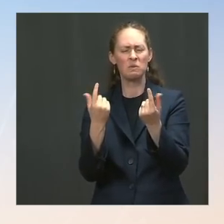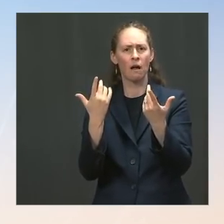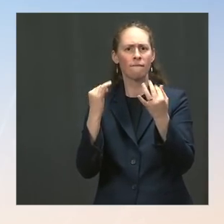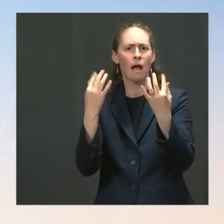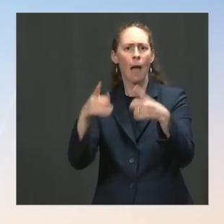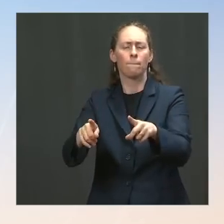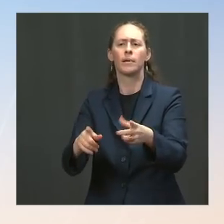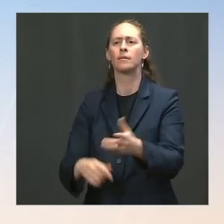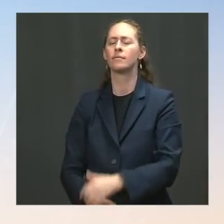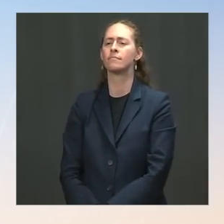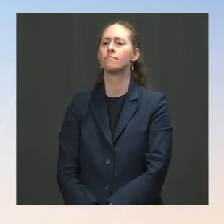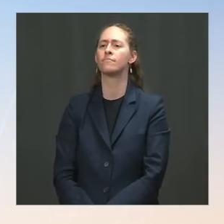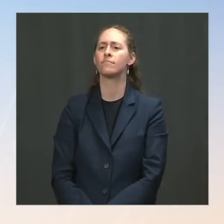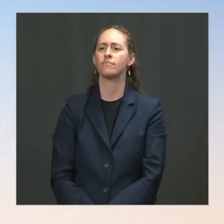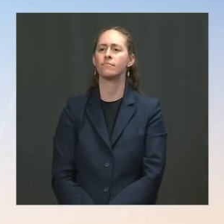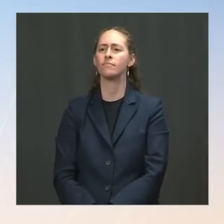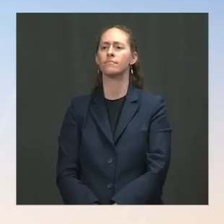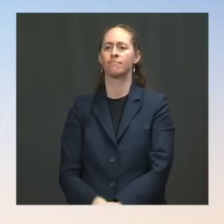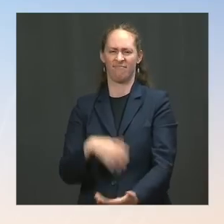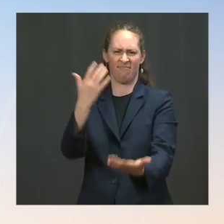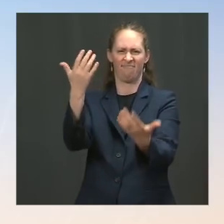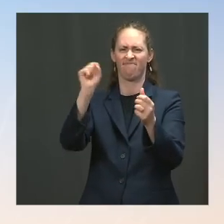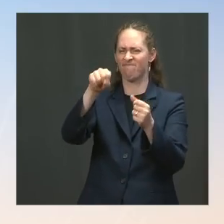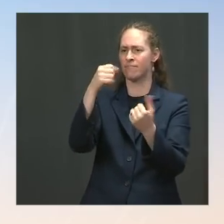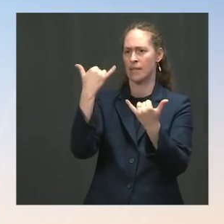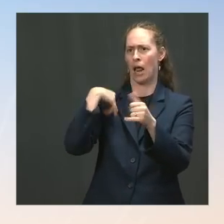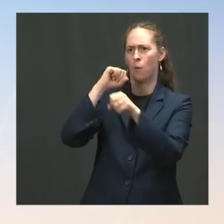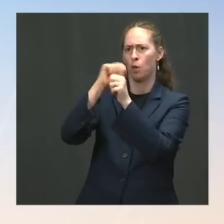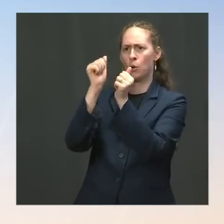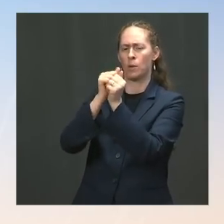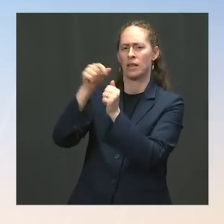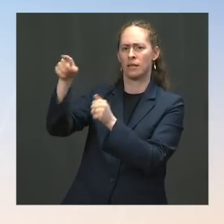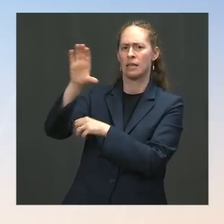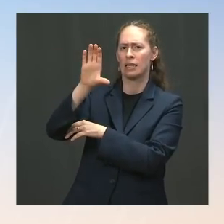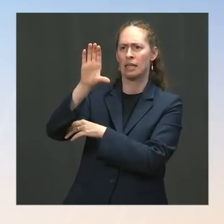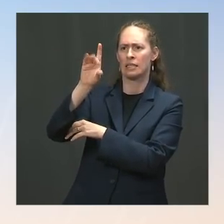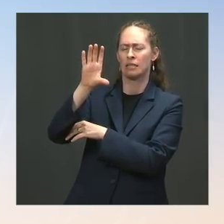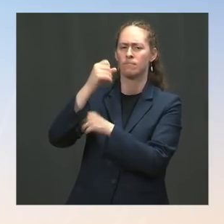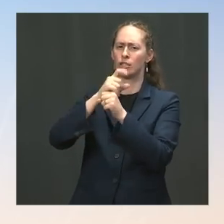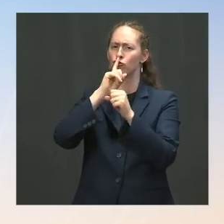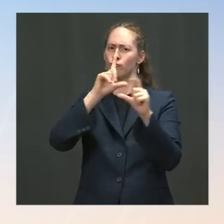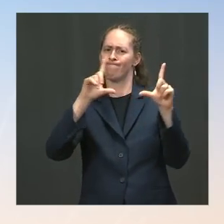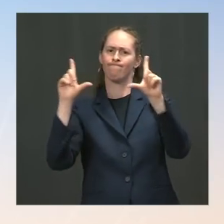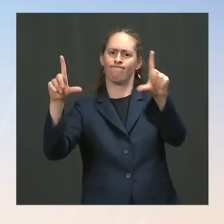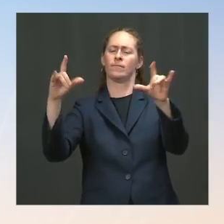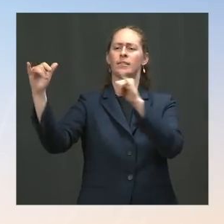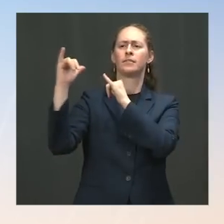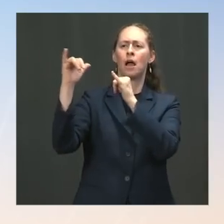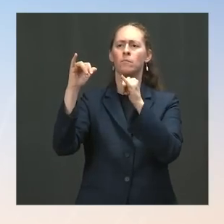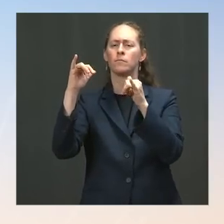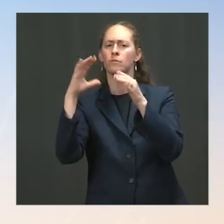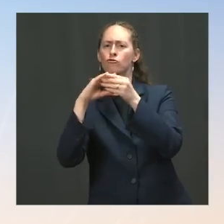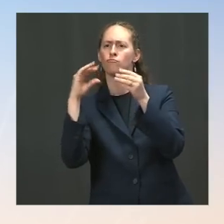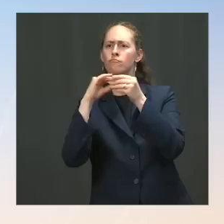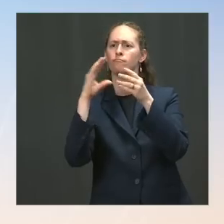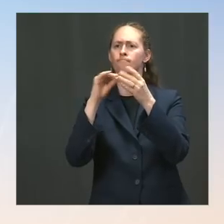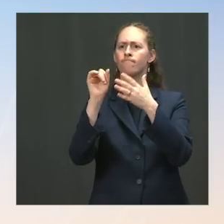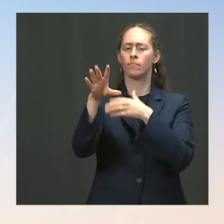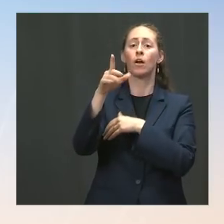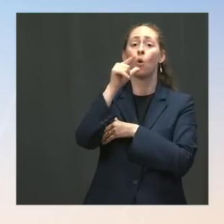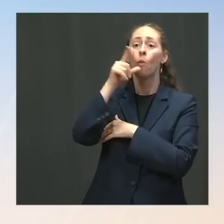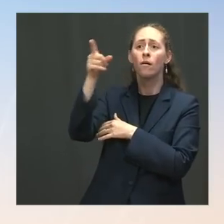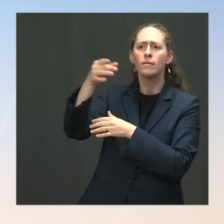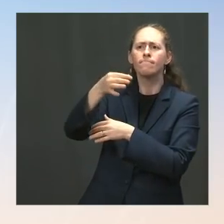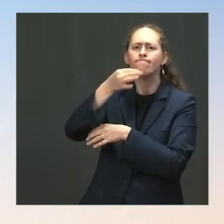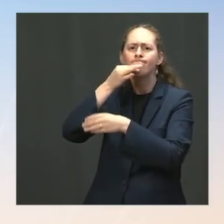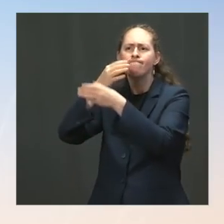with CDC to have a unified message. And we lean very heavily on our health experts to make sure that we're communicating which